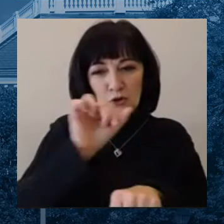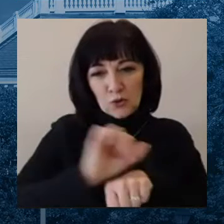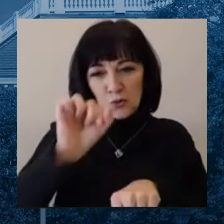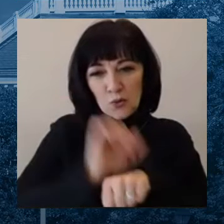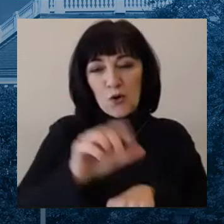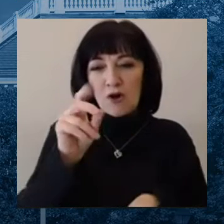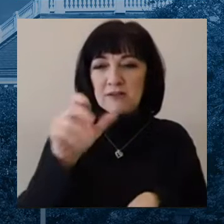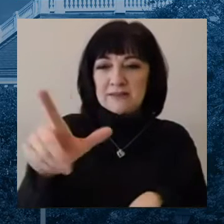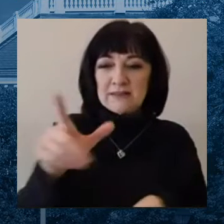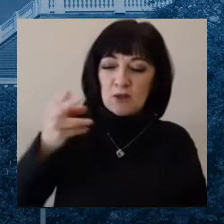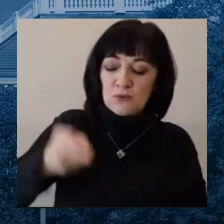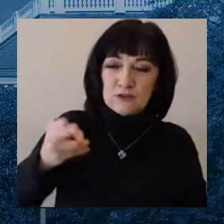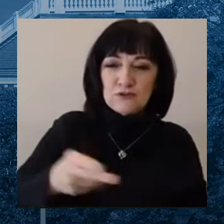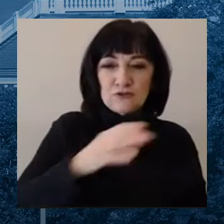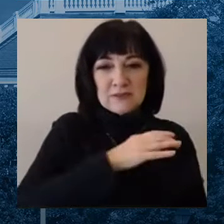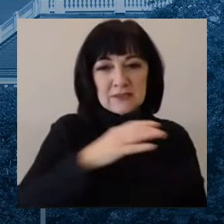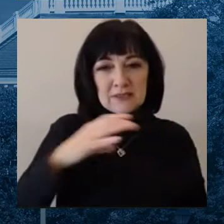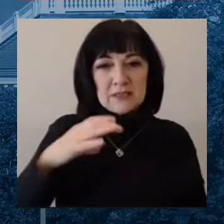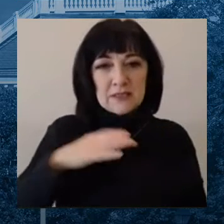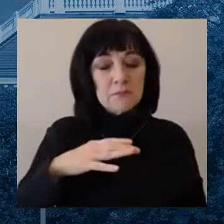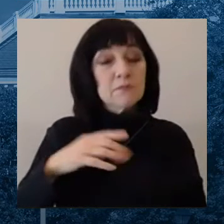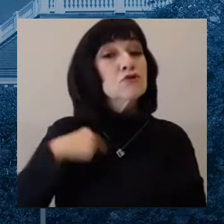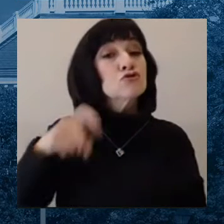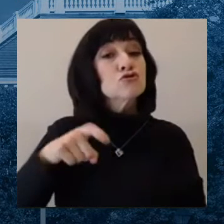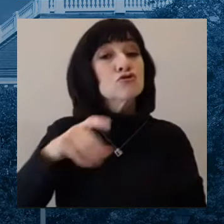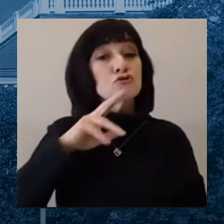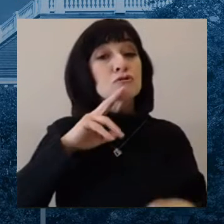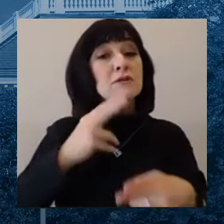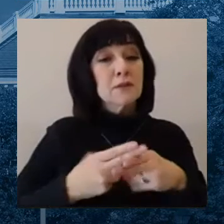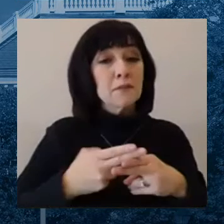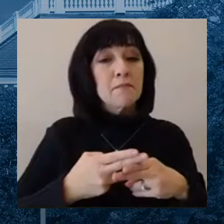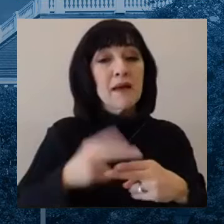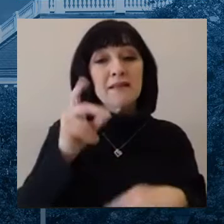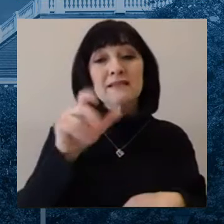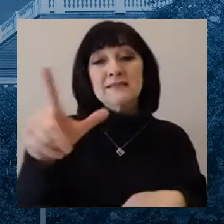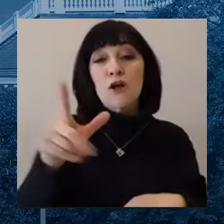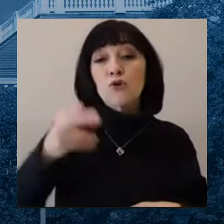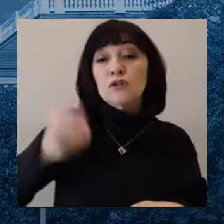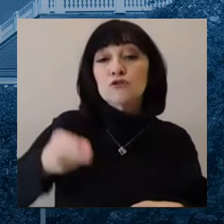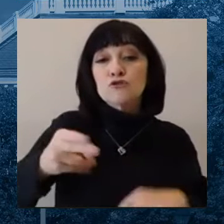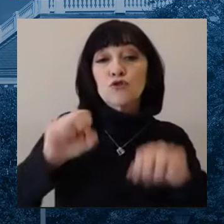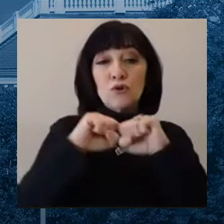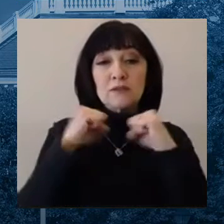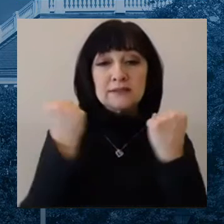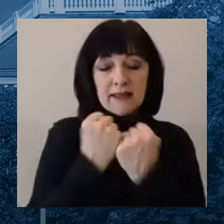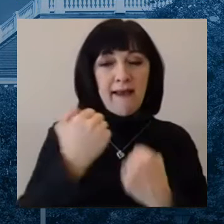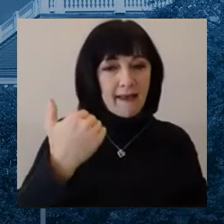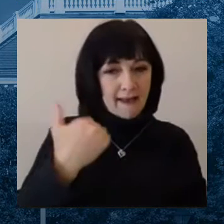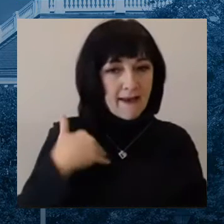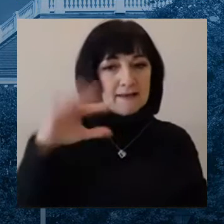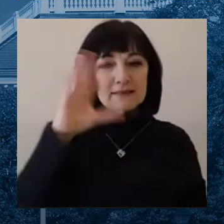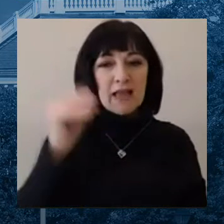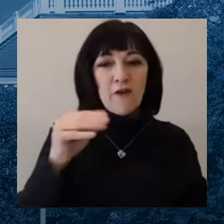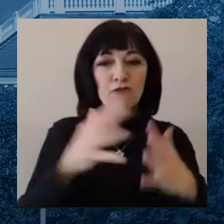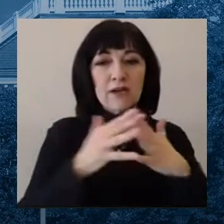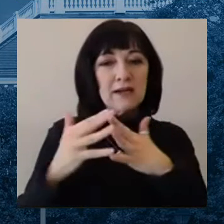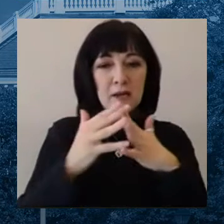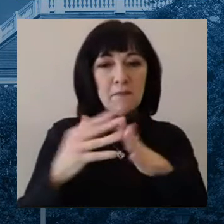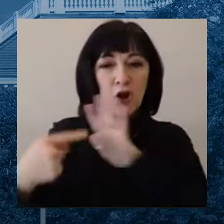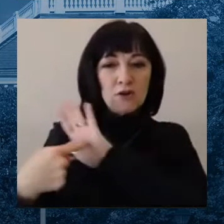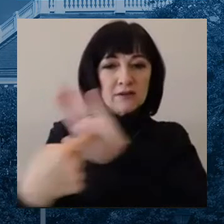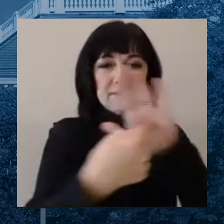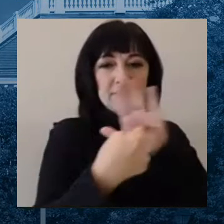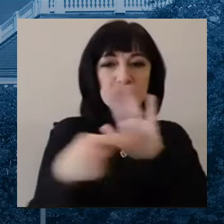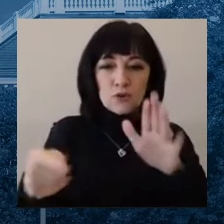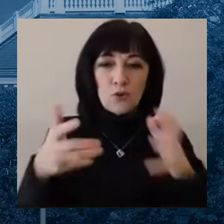should also mention the Delaware Historical Society has an African American history exhibit that they're expanding